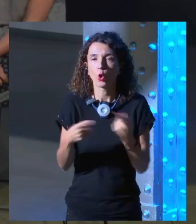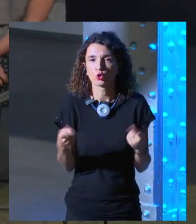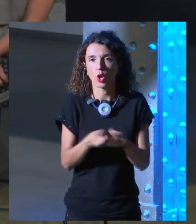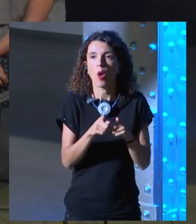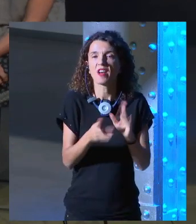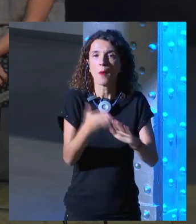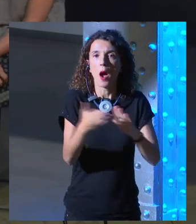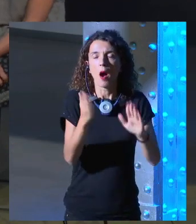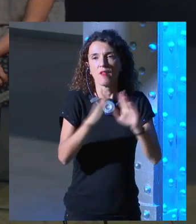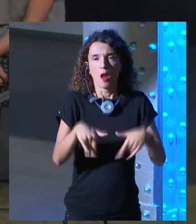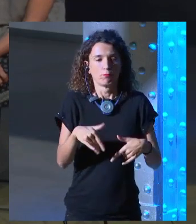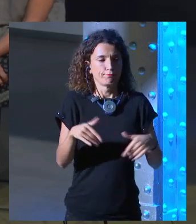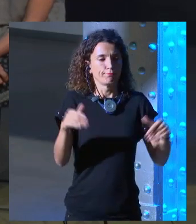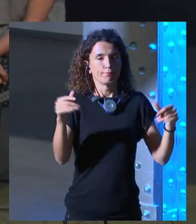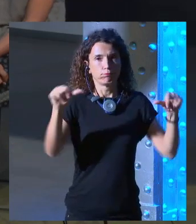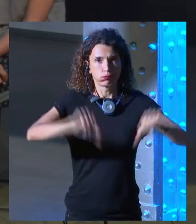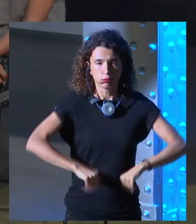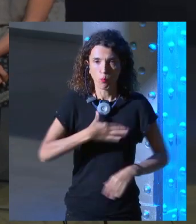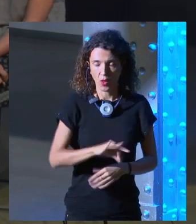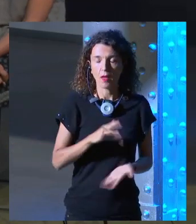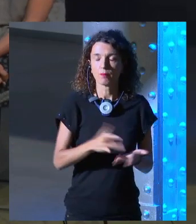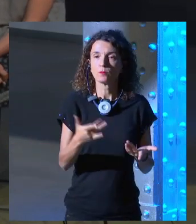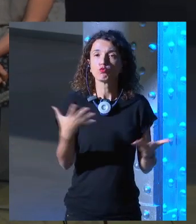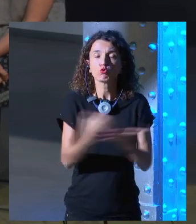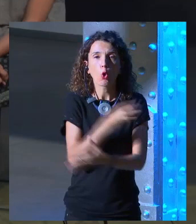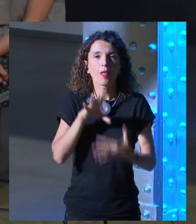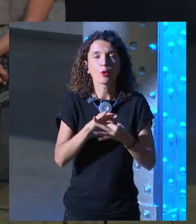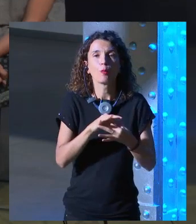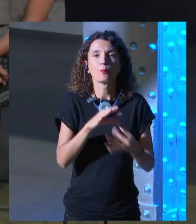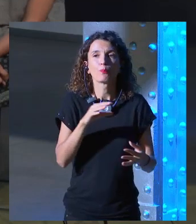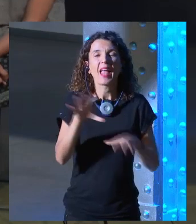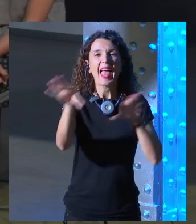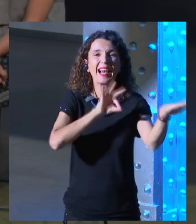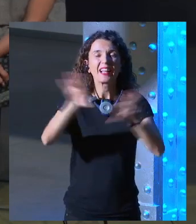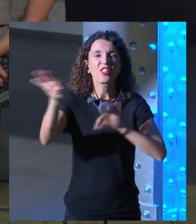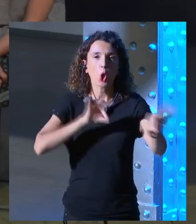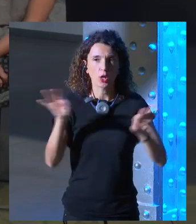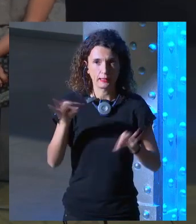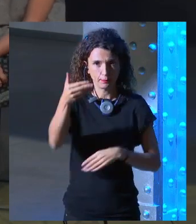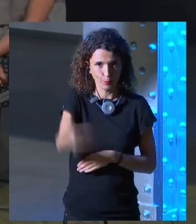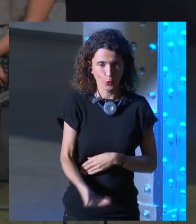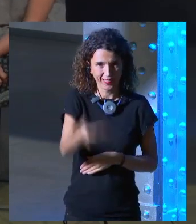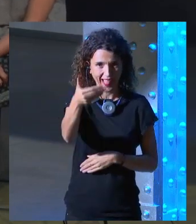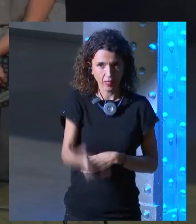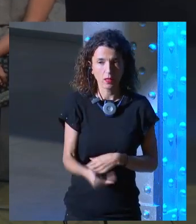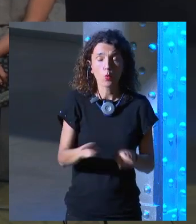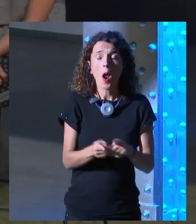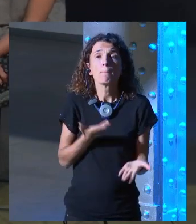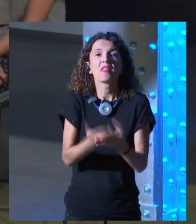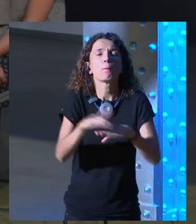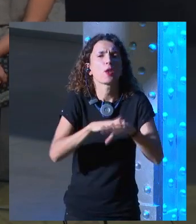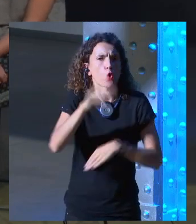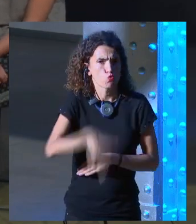our lives. In fact, it's about choice. And they don't apologise. And neither should we. We should simply say and